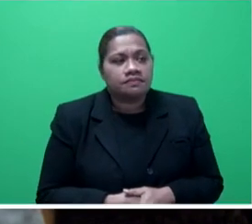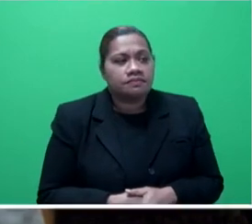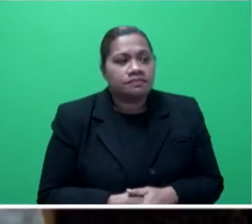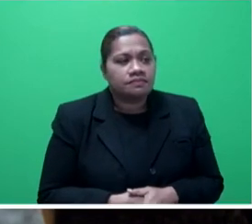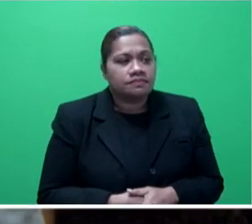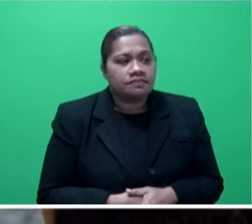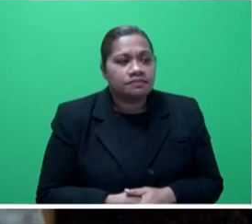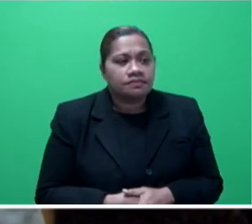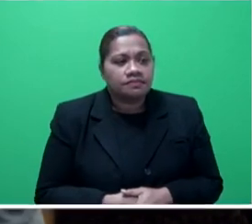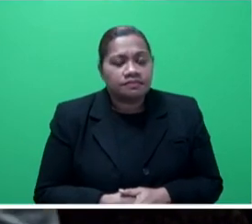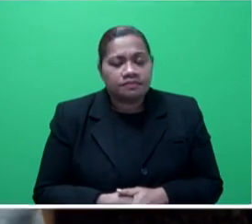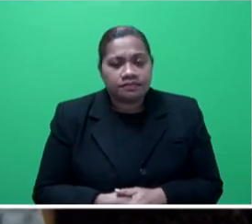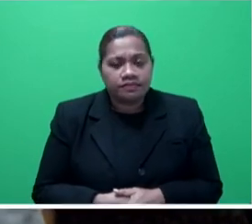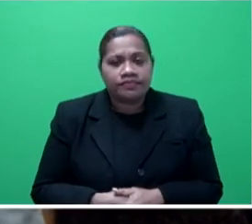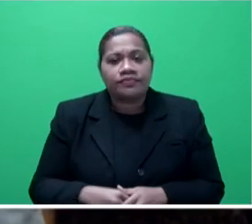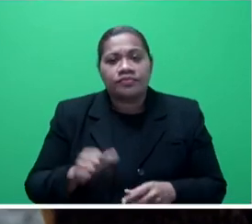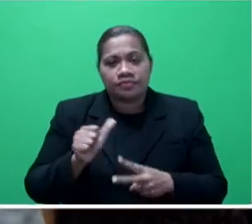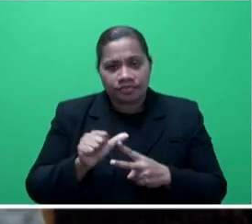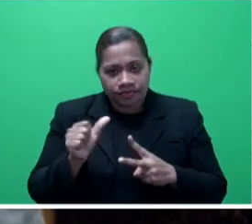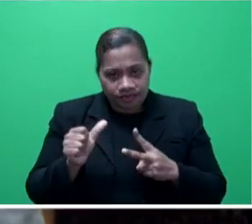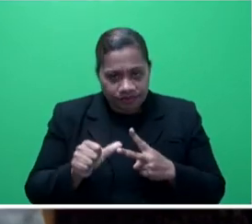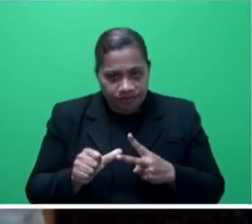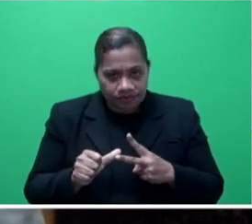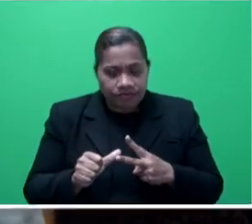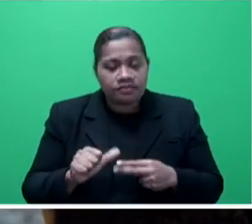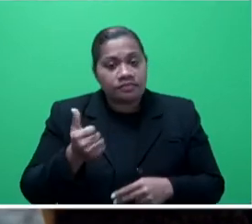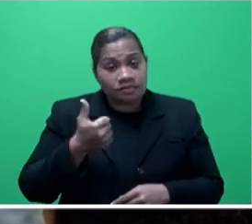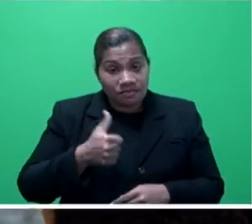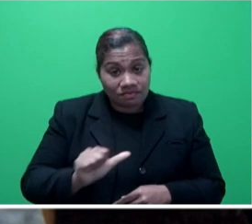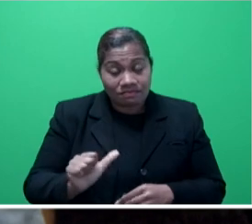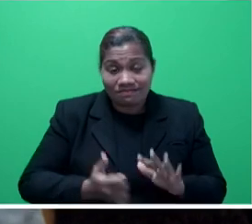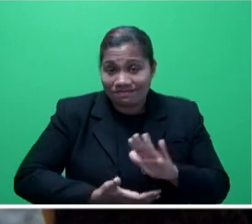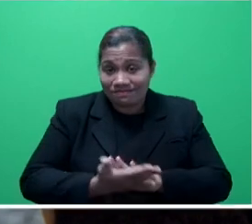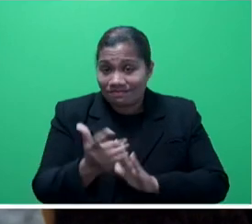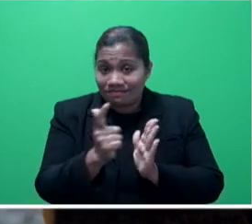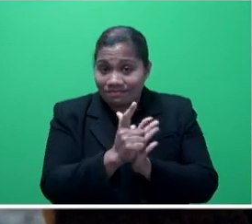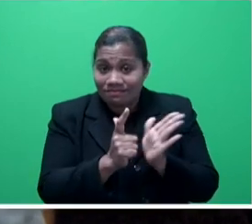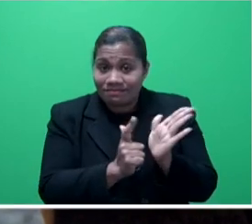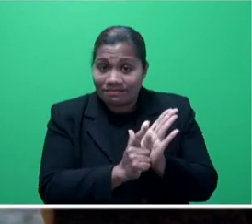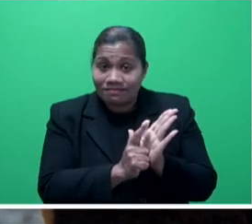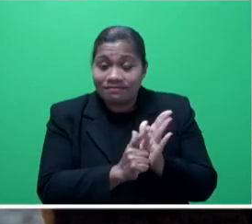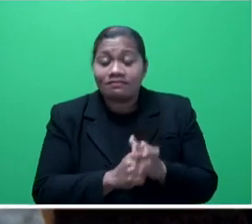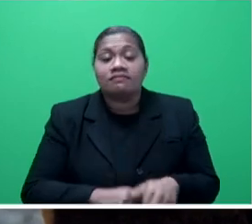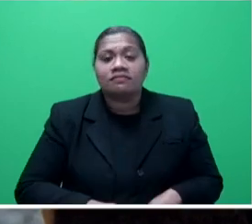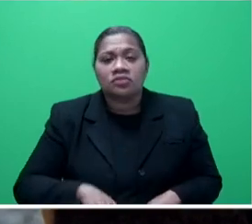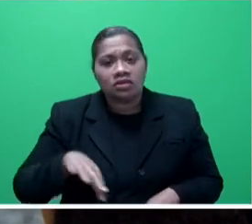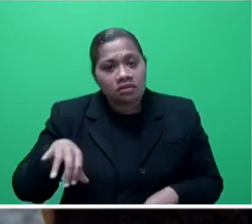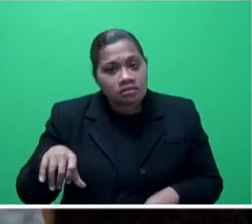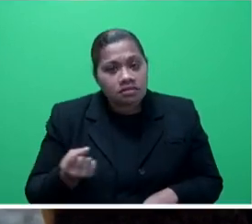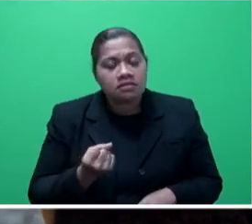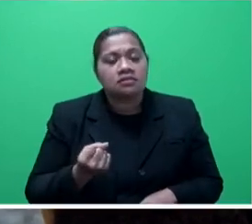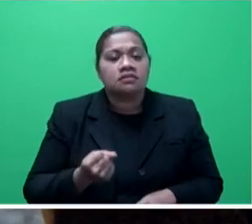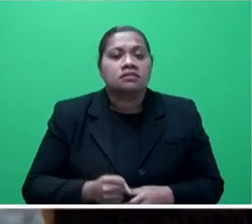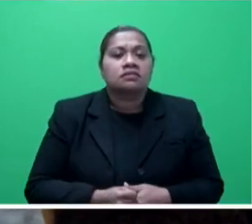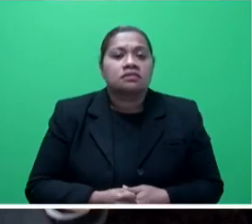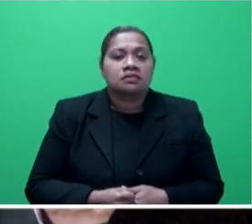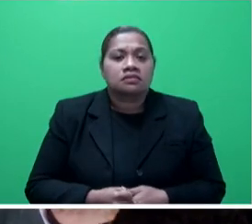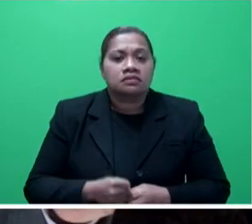it. It also, Mr. Speaker, sir, as allowed under the law, it must be carried out, the audit must be carried out by